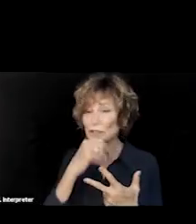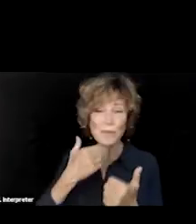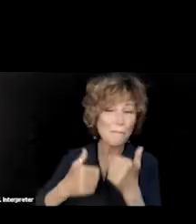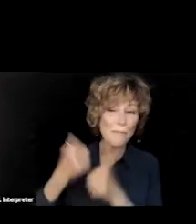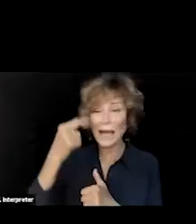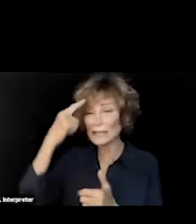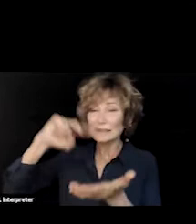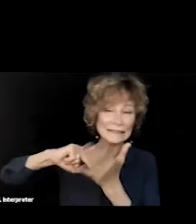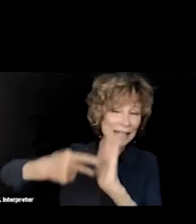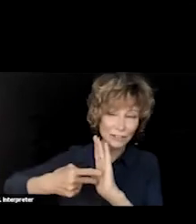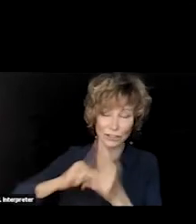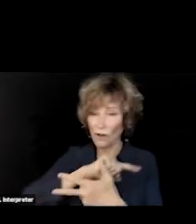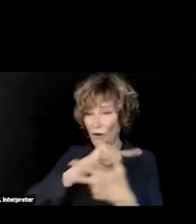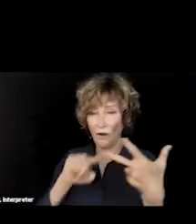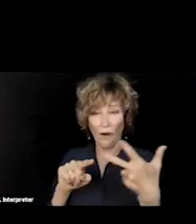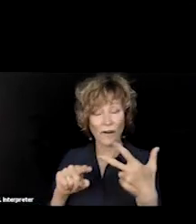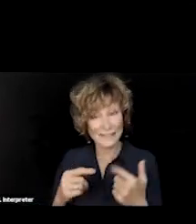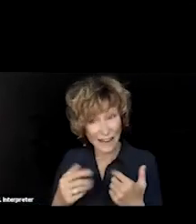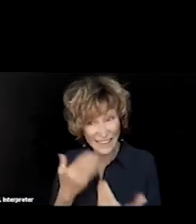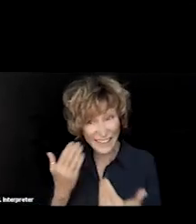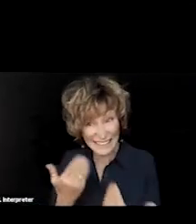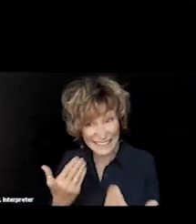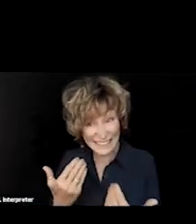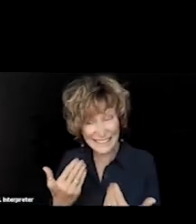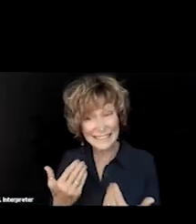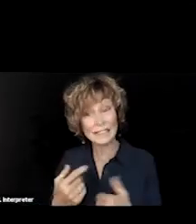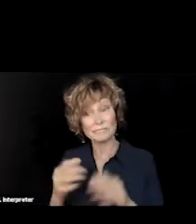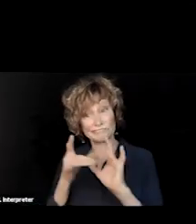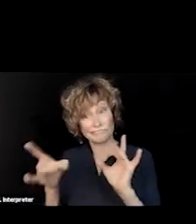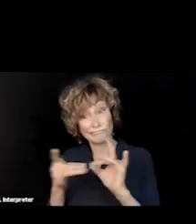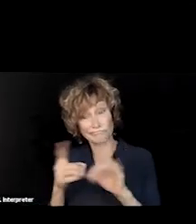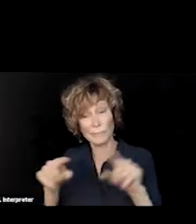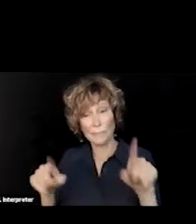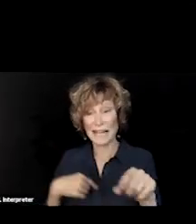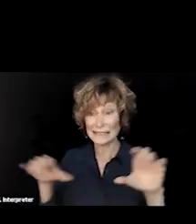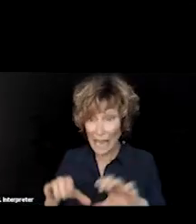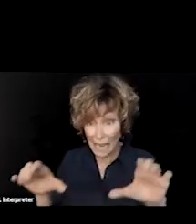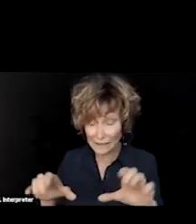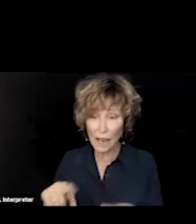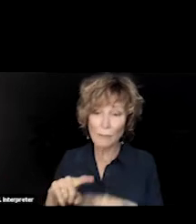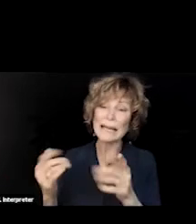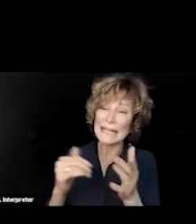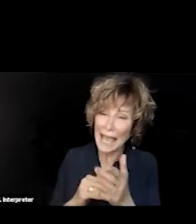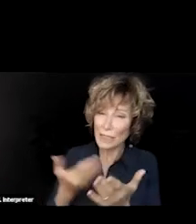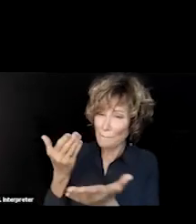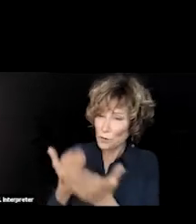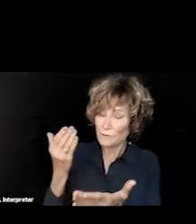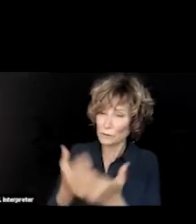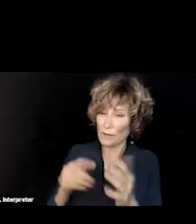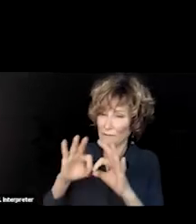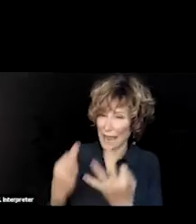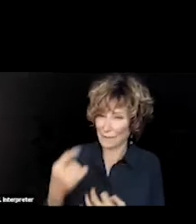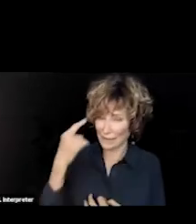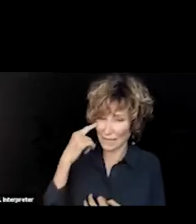intentions. These are all easier said than done. Of course, the proof is in what your families think, not what you think about how